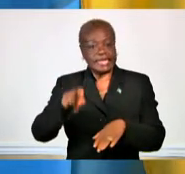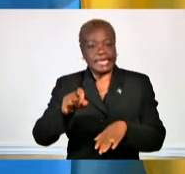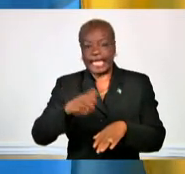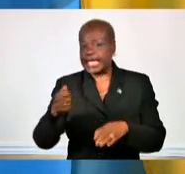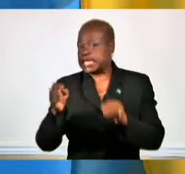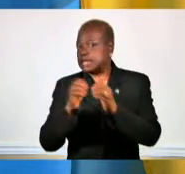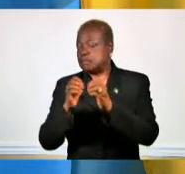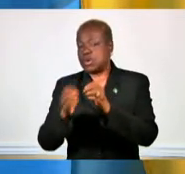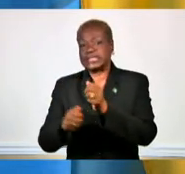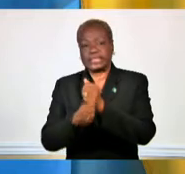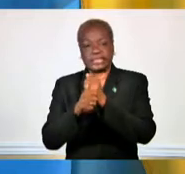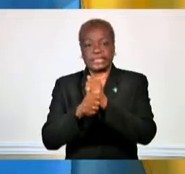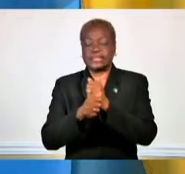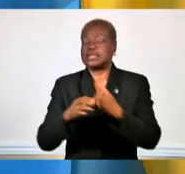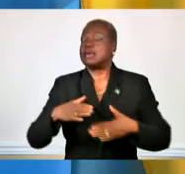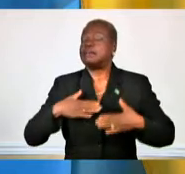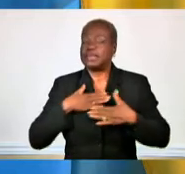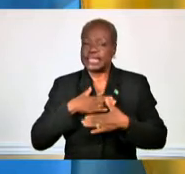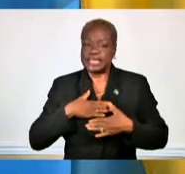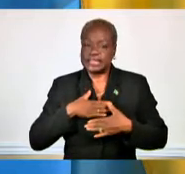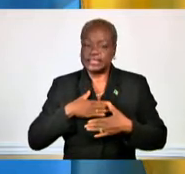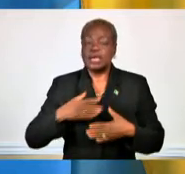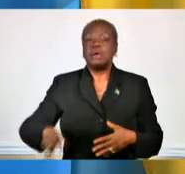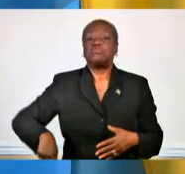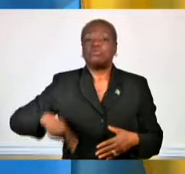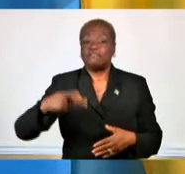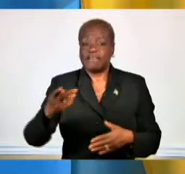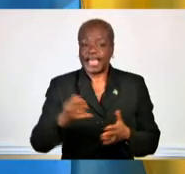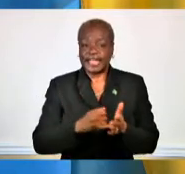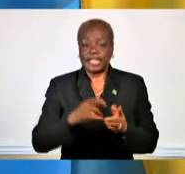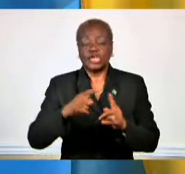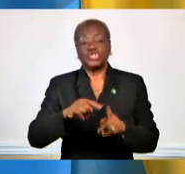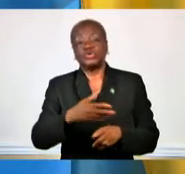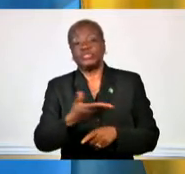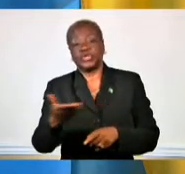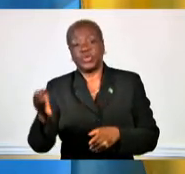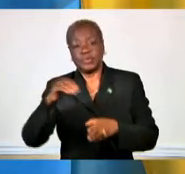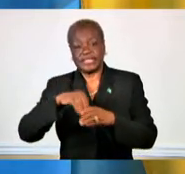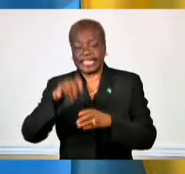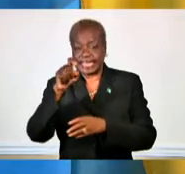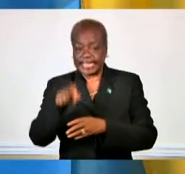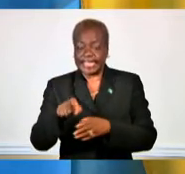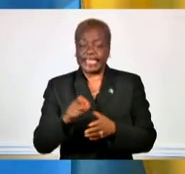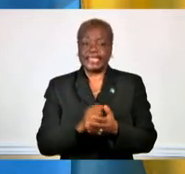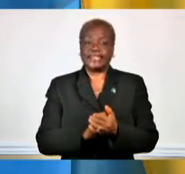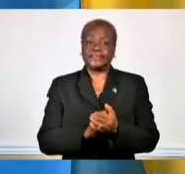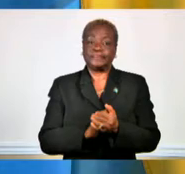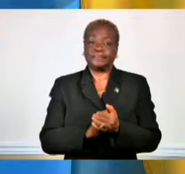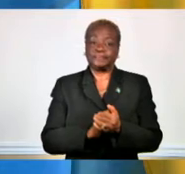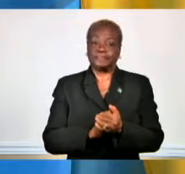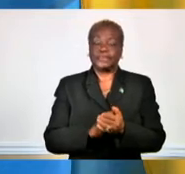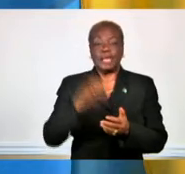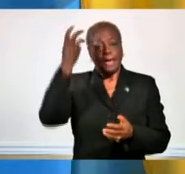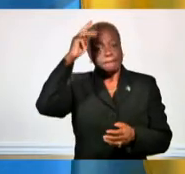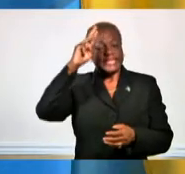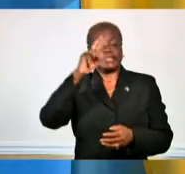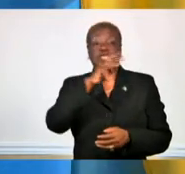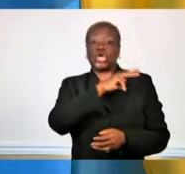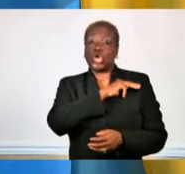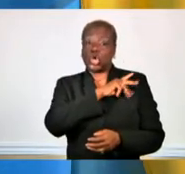assistance. Please provide it to those in need." Mr.